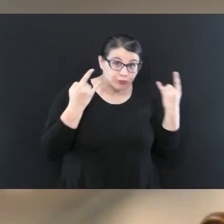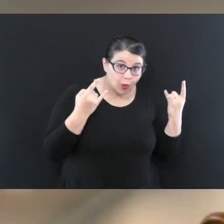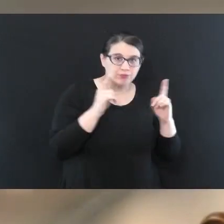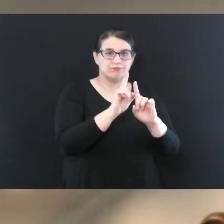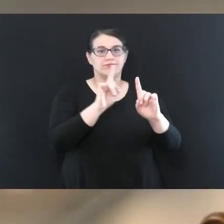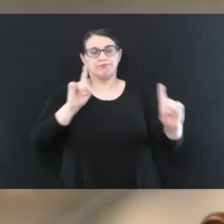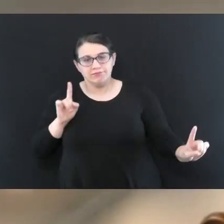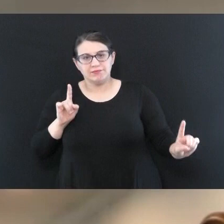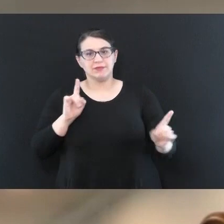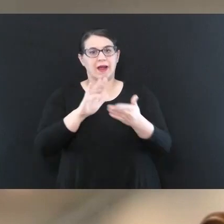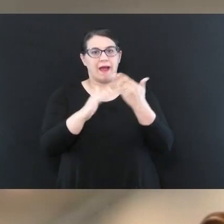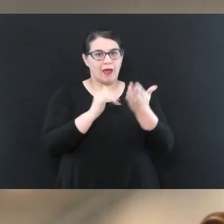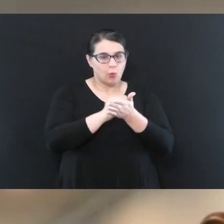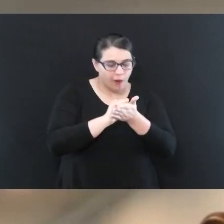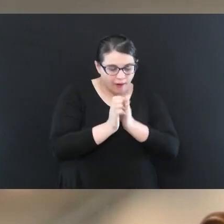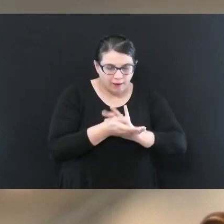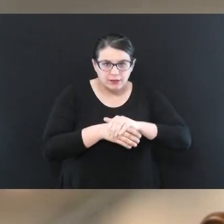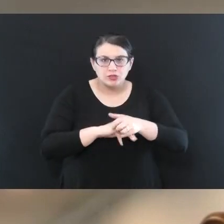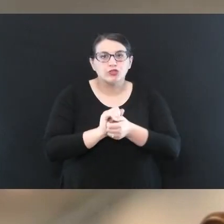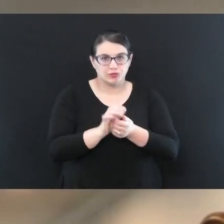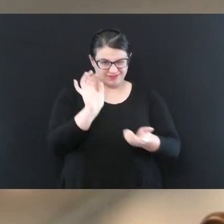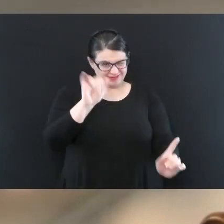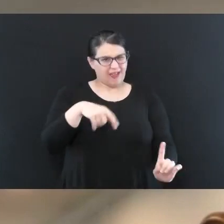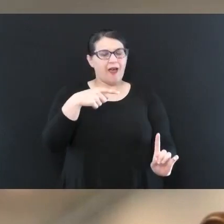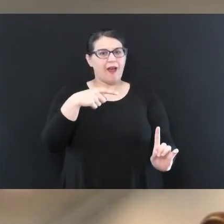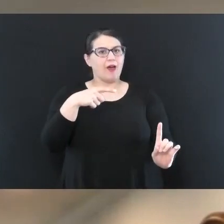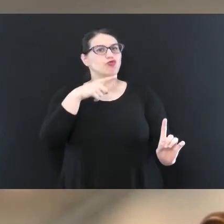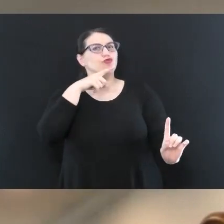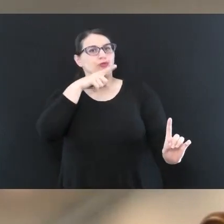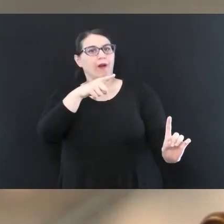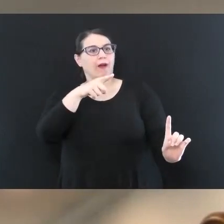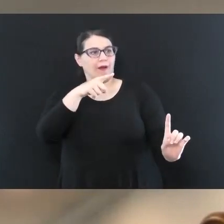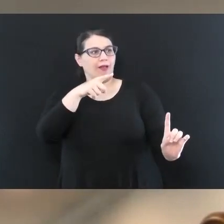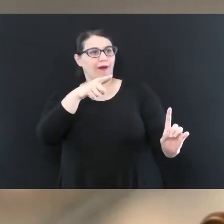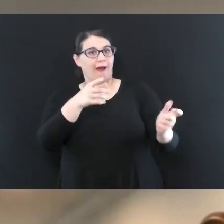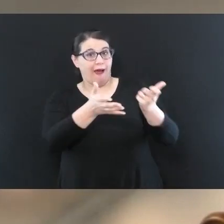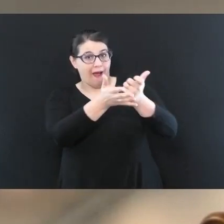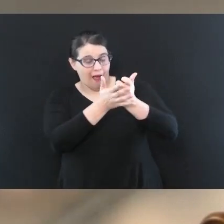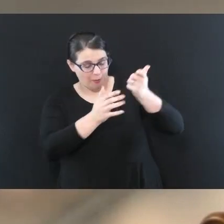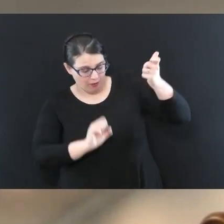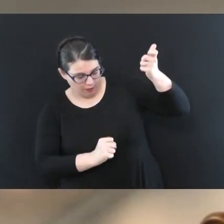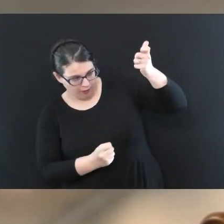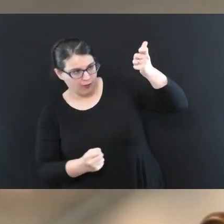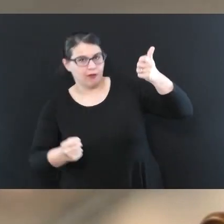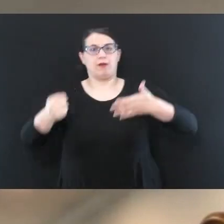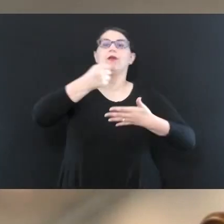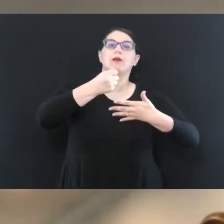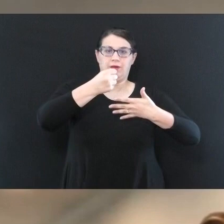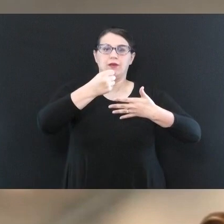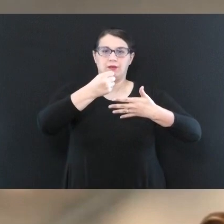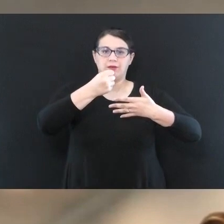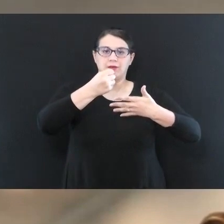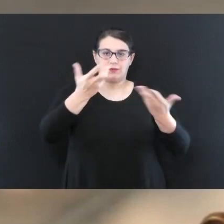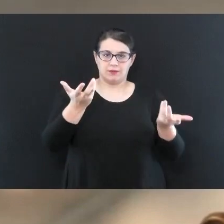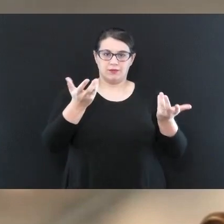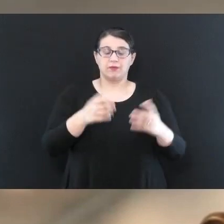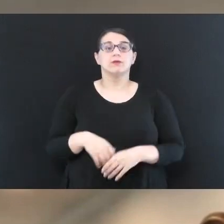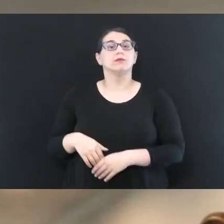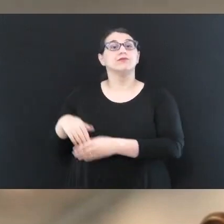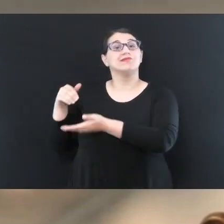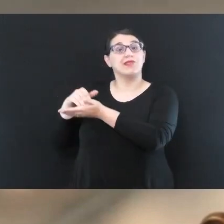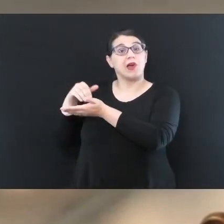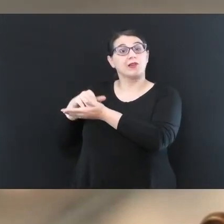and washing your hands. Again, those things really help with influenza as well. And as Dr. Amjad has said, get your